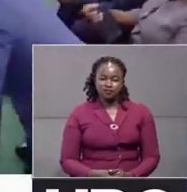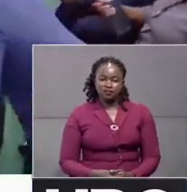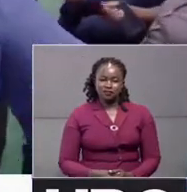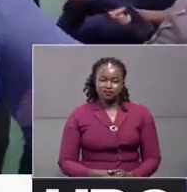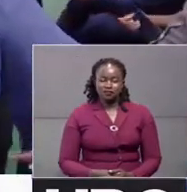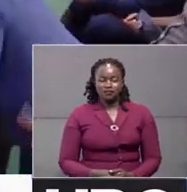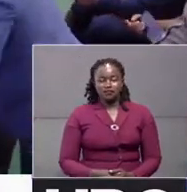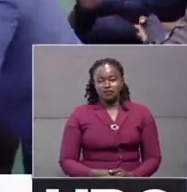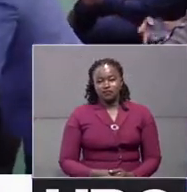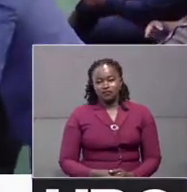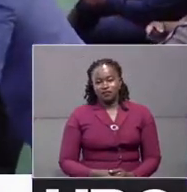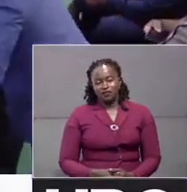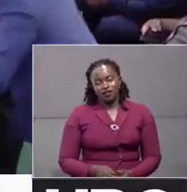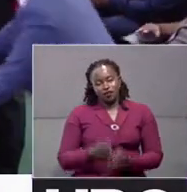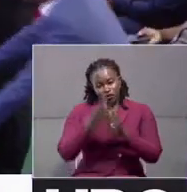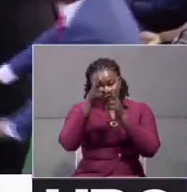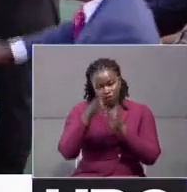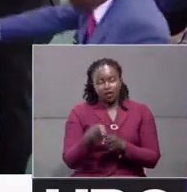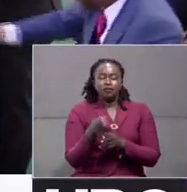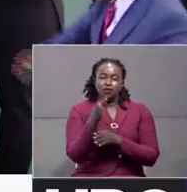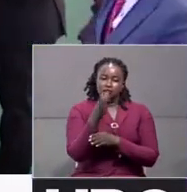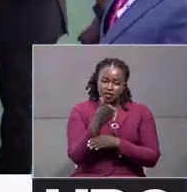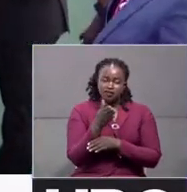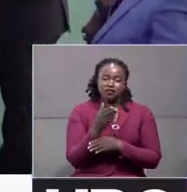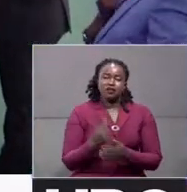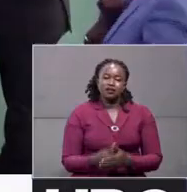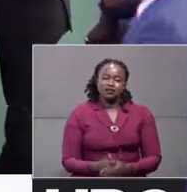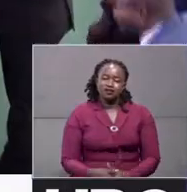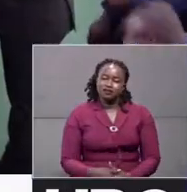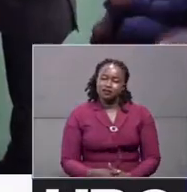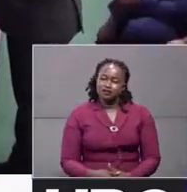Right, Honourable Speaker. Honourable Minister.